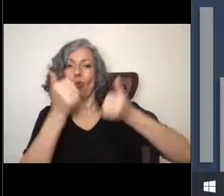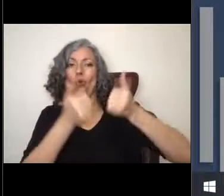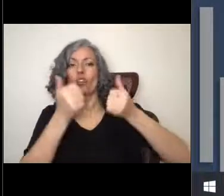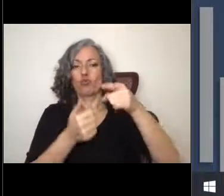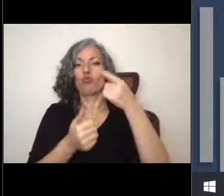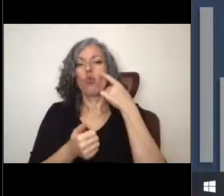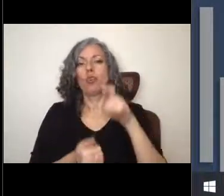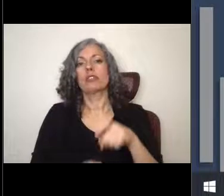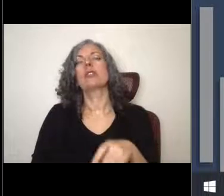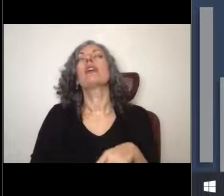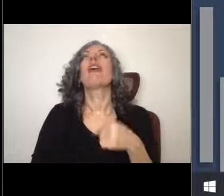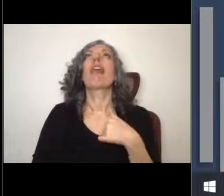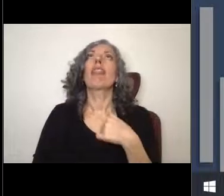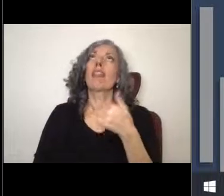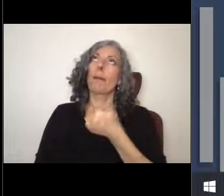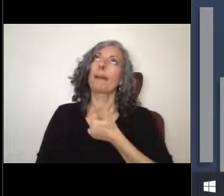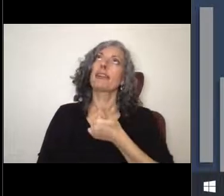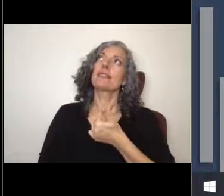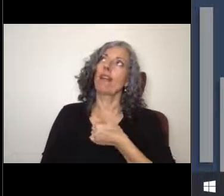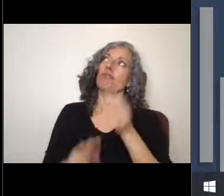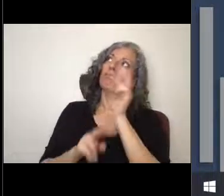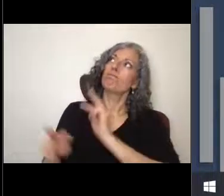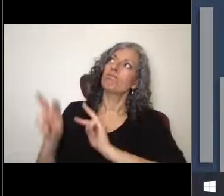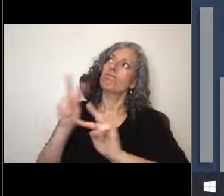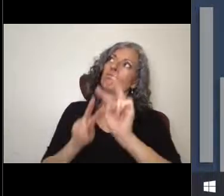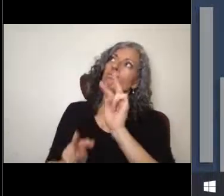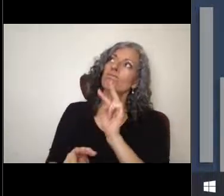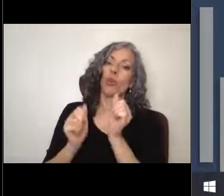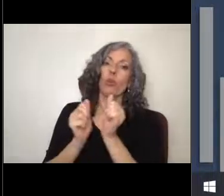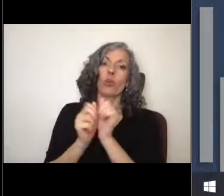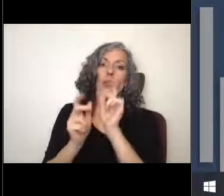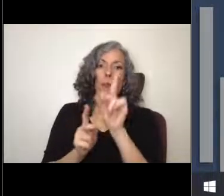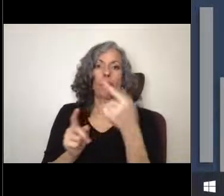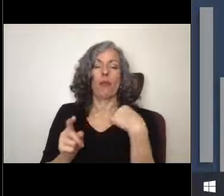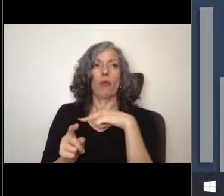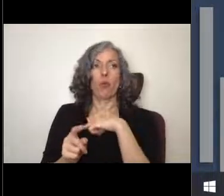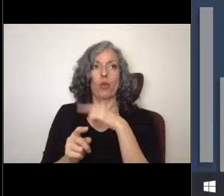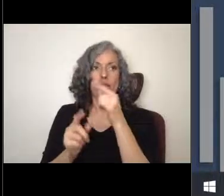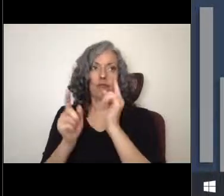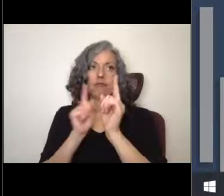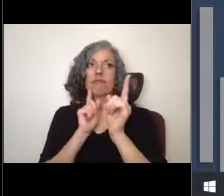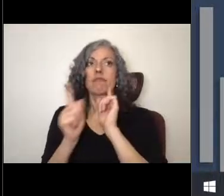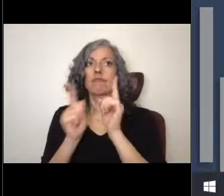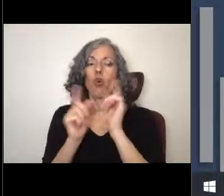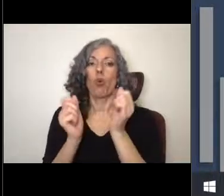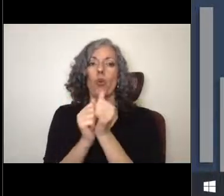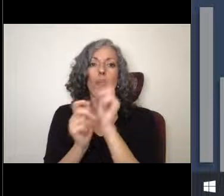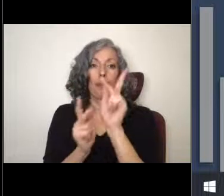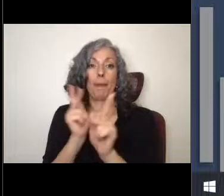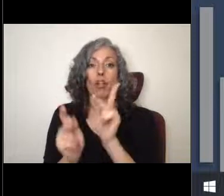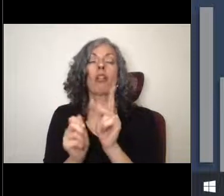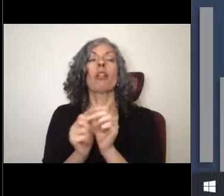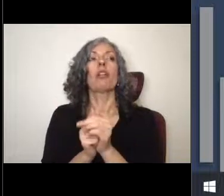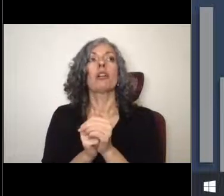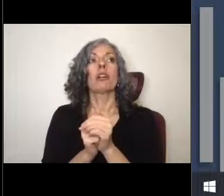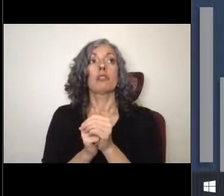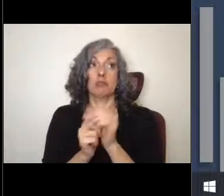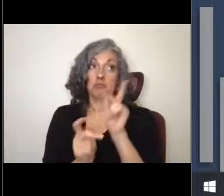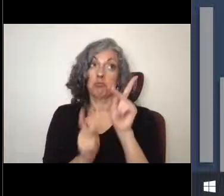what I've just anecdotally seen with folks that we've spoken to and conversations that we've had since the adoption of CAPTI is that folks